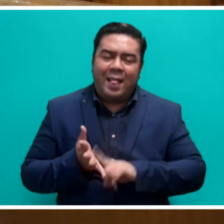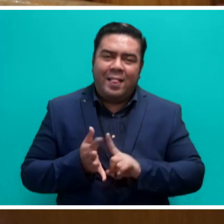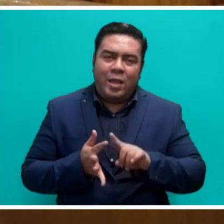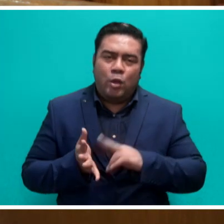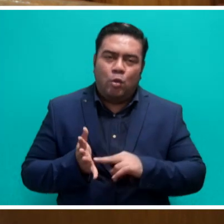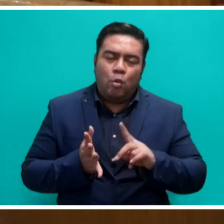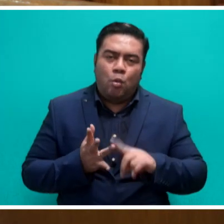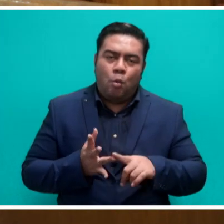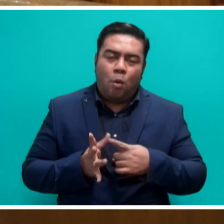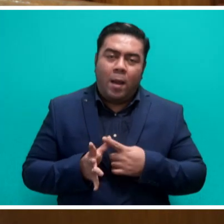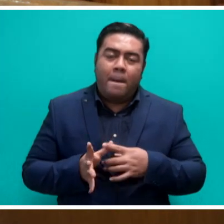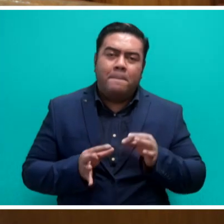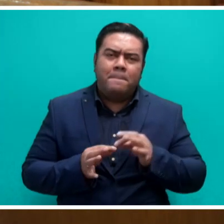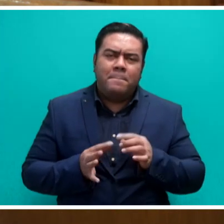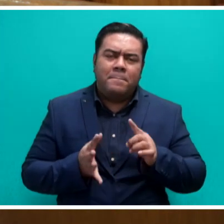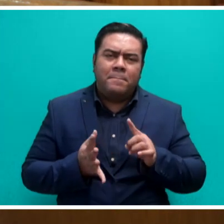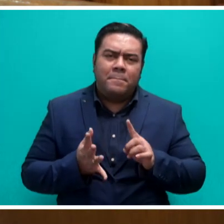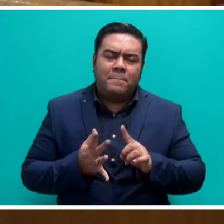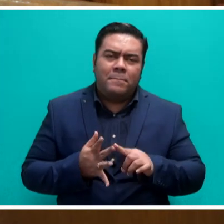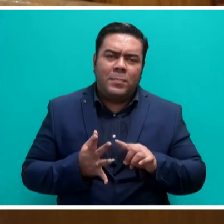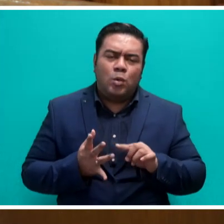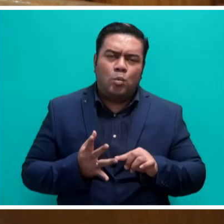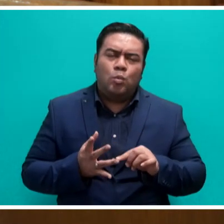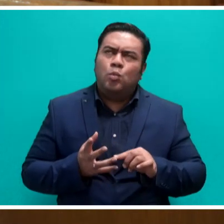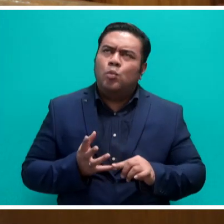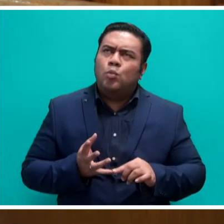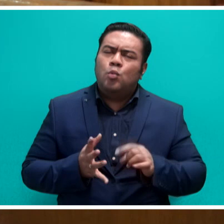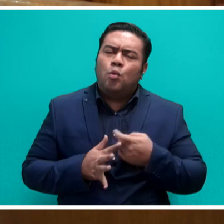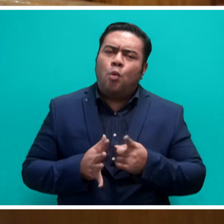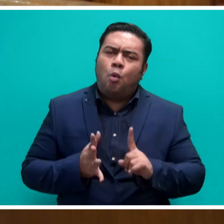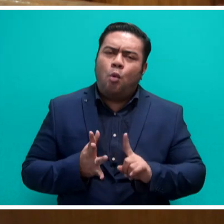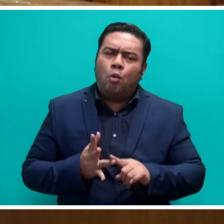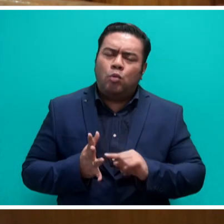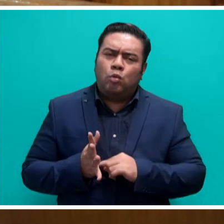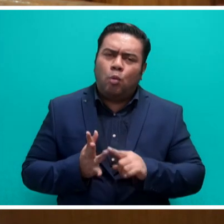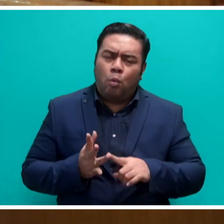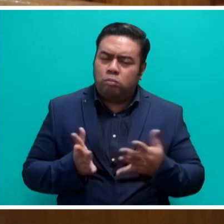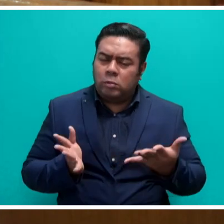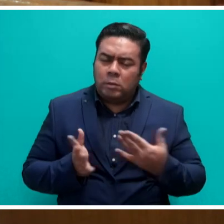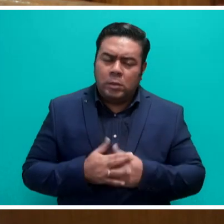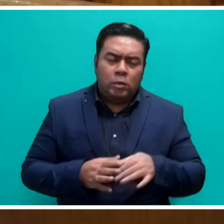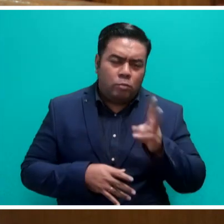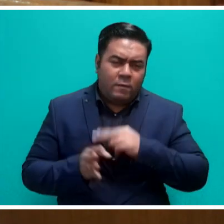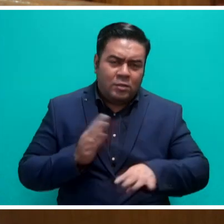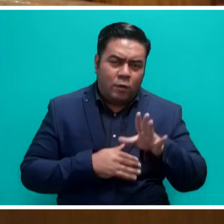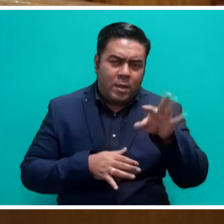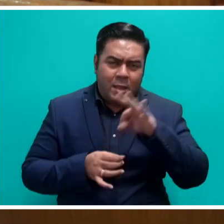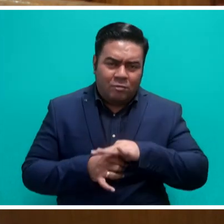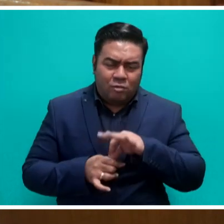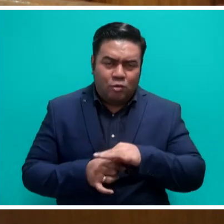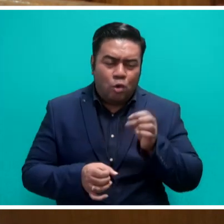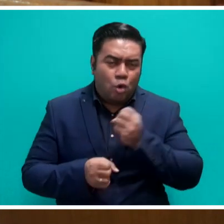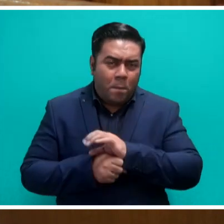The remuneration and allowances for future appointments, including those for Supervisor of Elections,